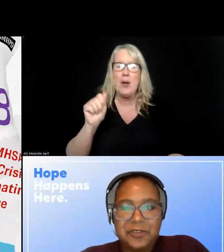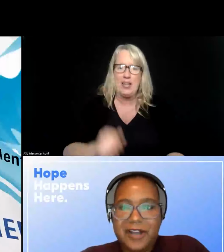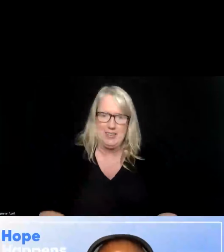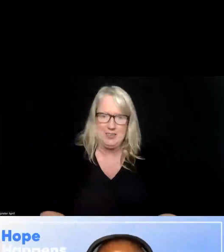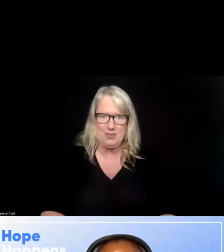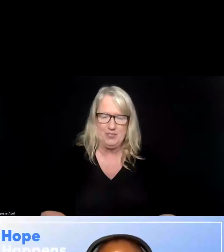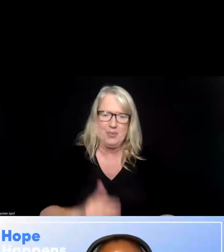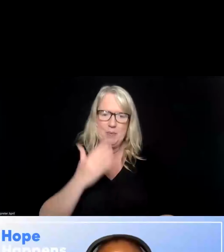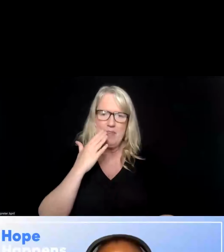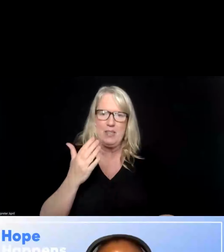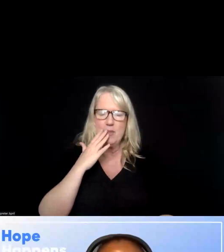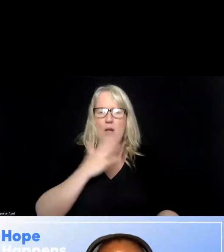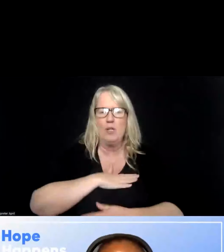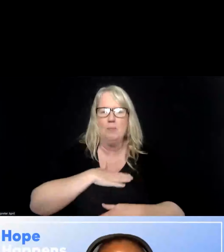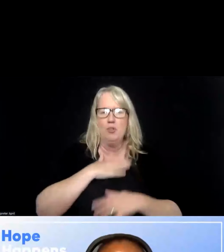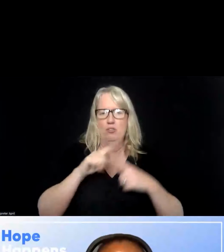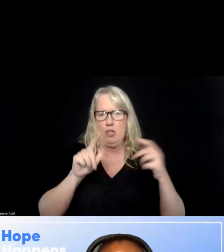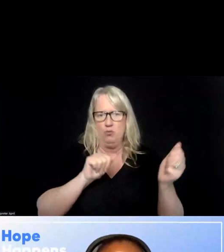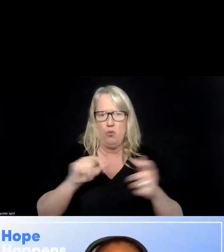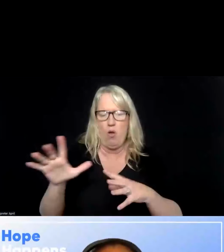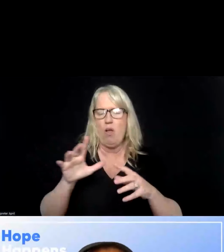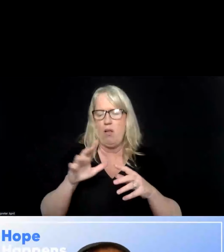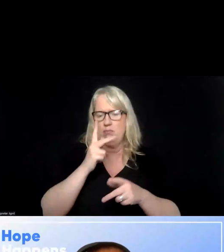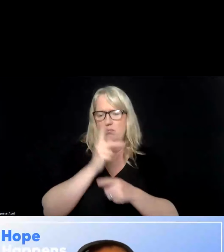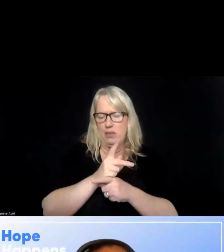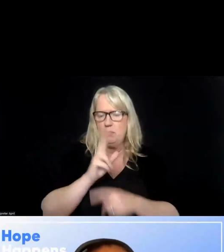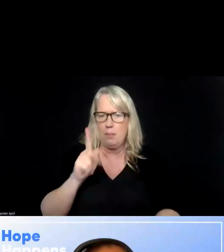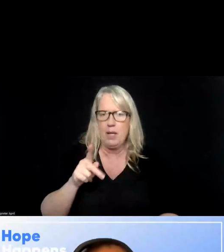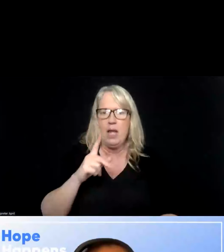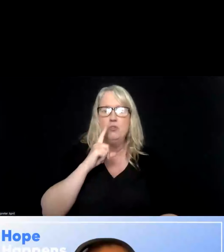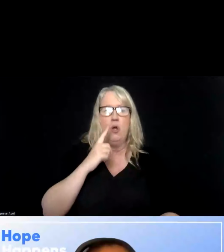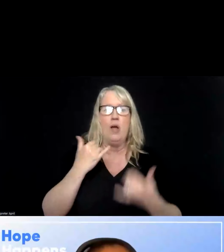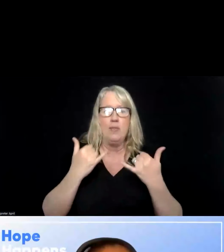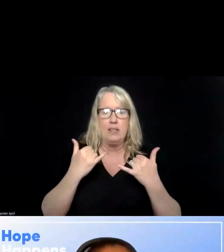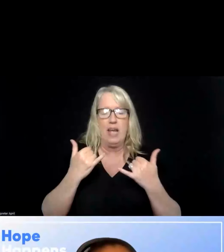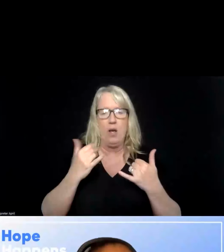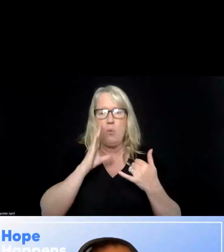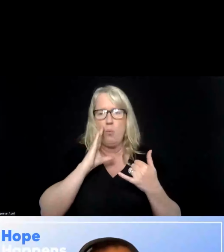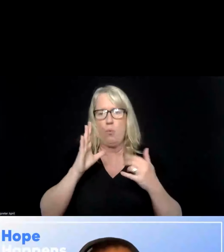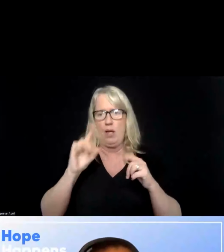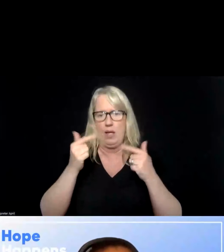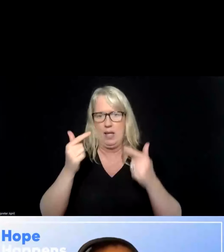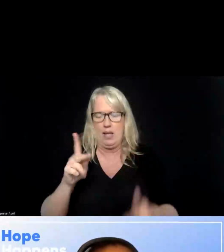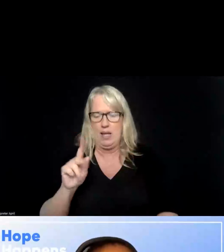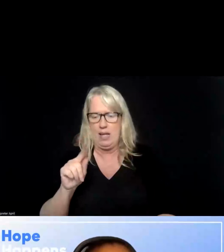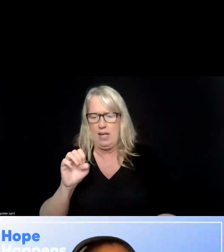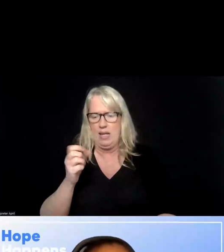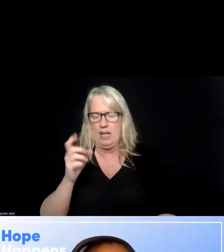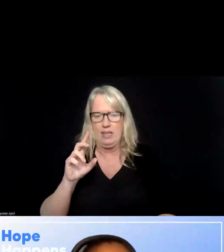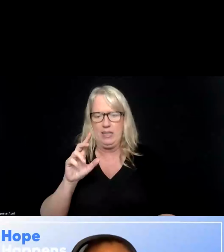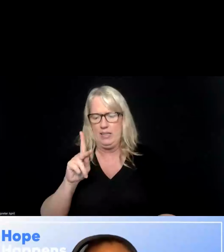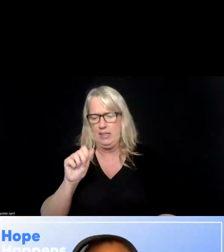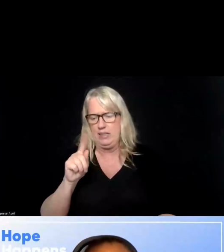you, Joanna. Really appreciate you all keeping track of that. At this point, I'm going to turn it over to Caitlin Davidson with Vibrant and